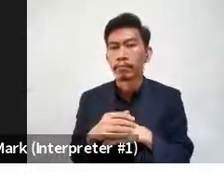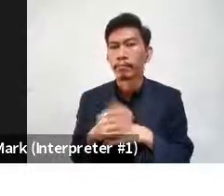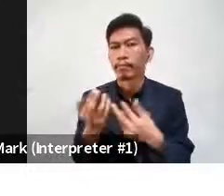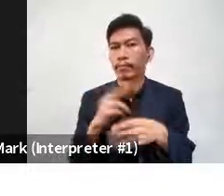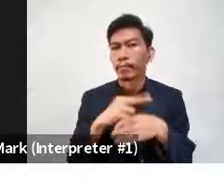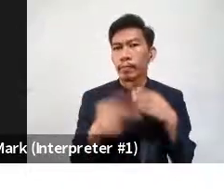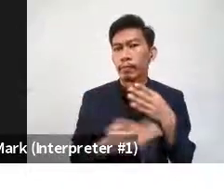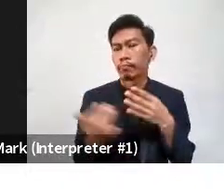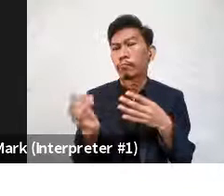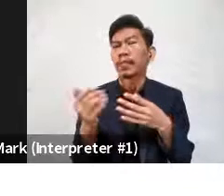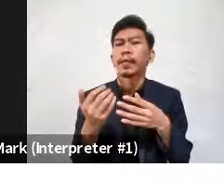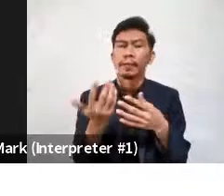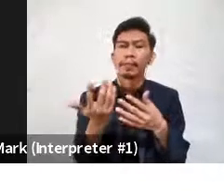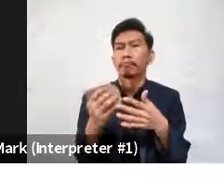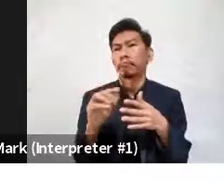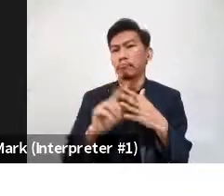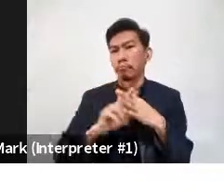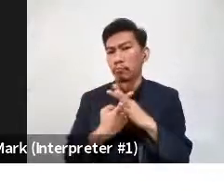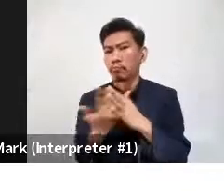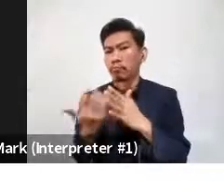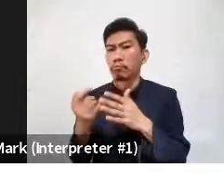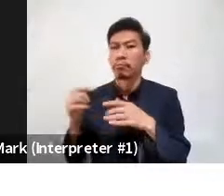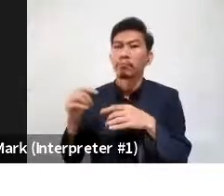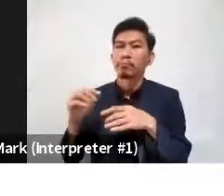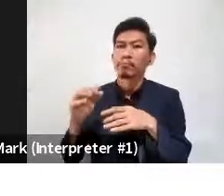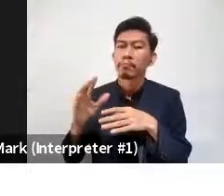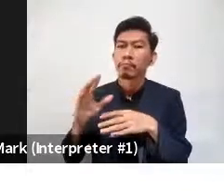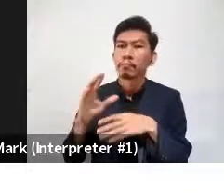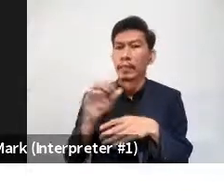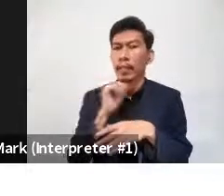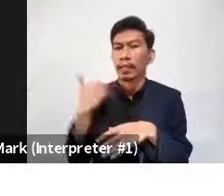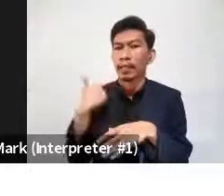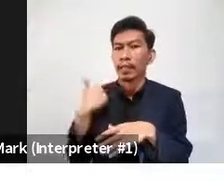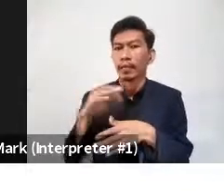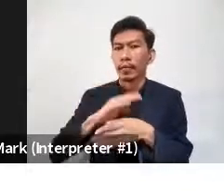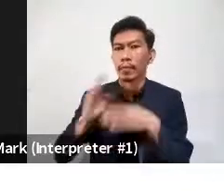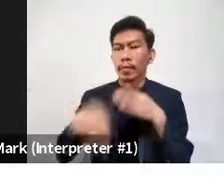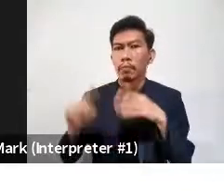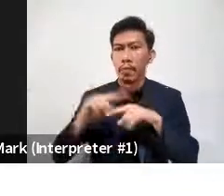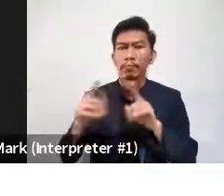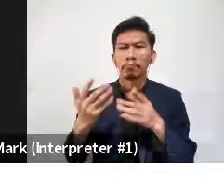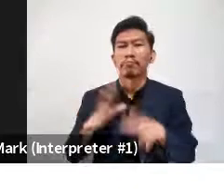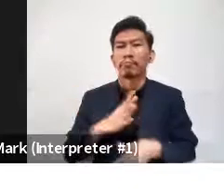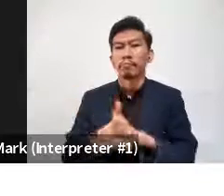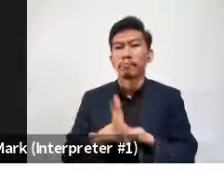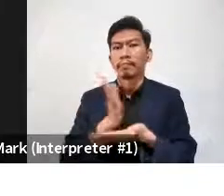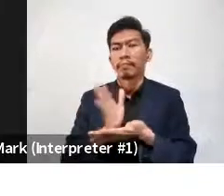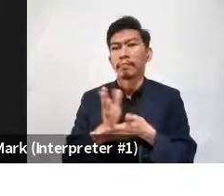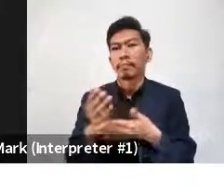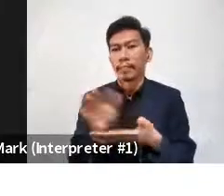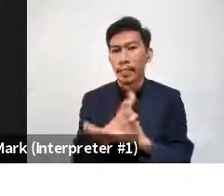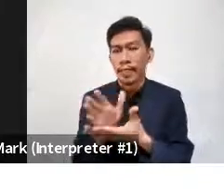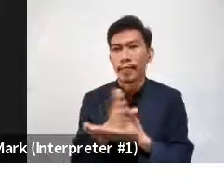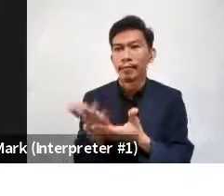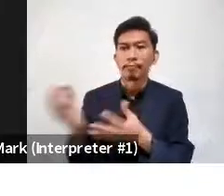still preliminary, but I think it would be nice to actually share it to more people for comments and